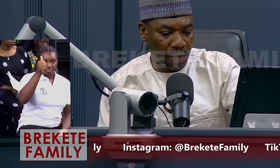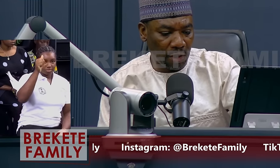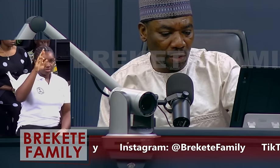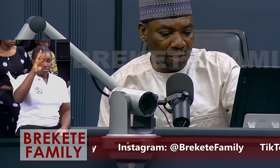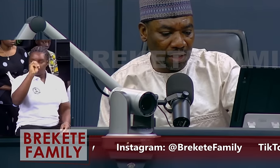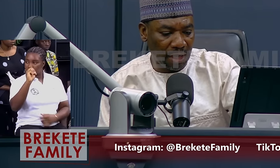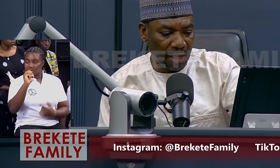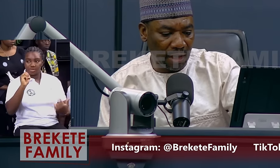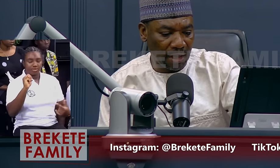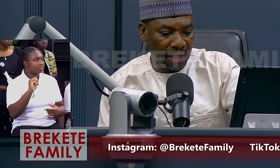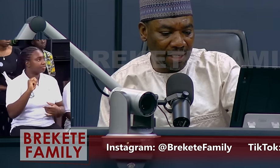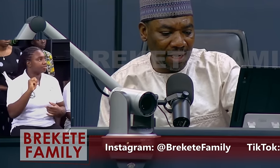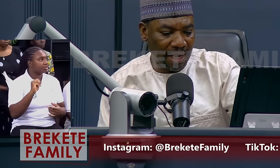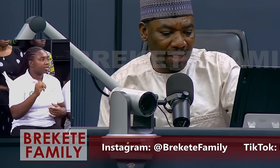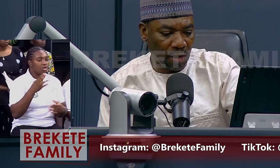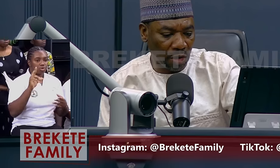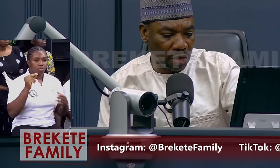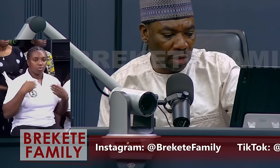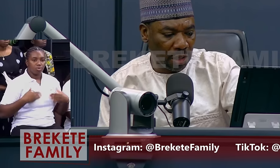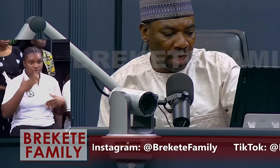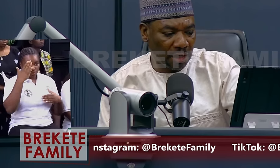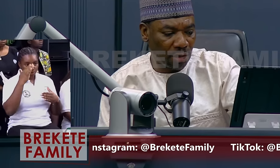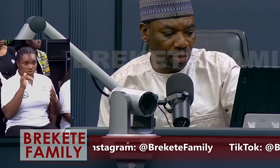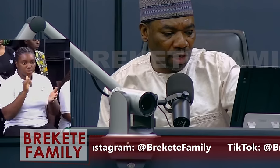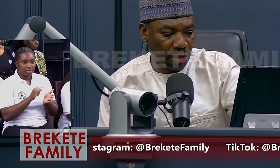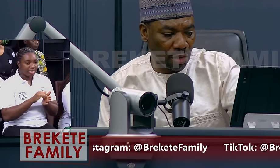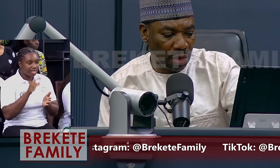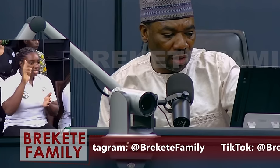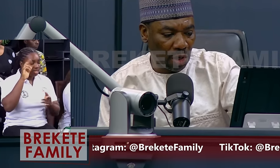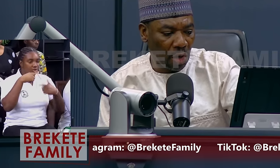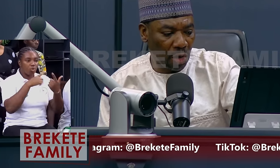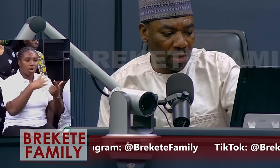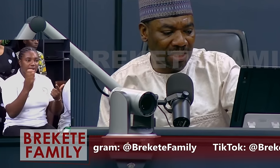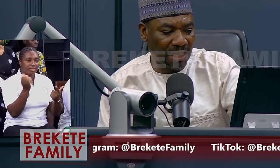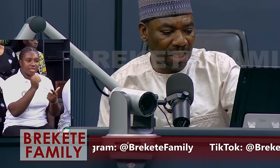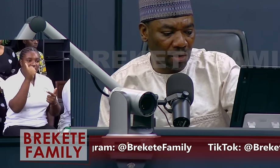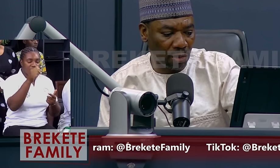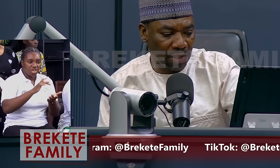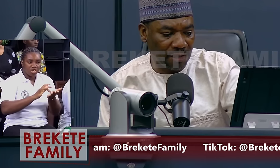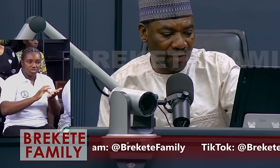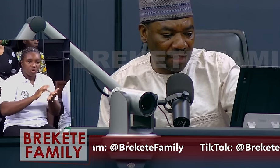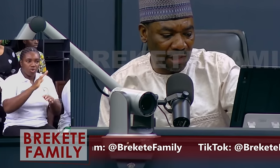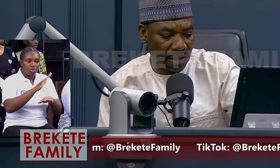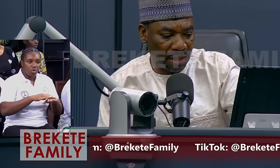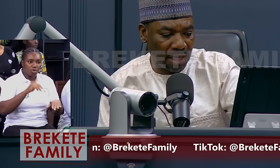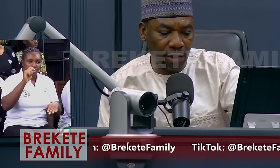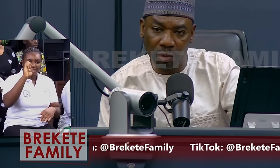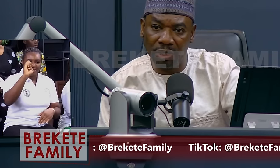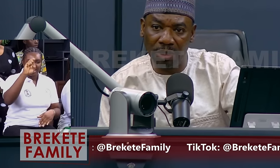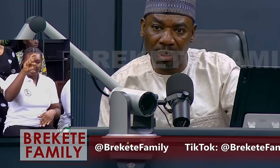Nobody knows that he had gone and took a drug called Texaco with his friends in